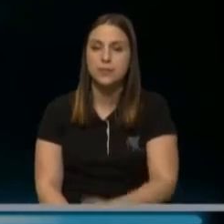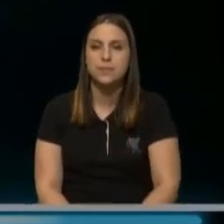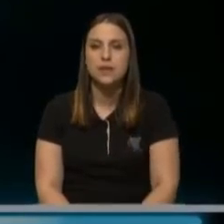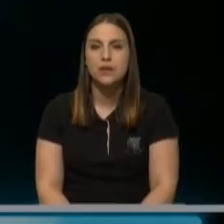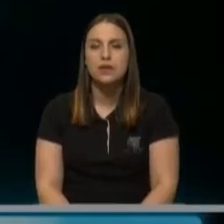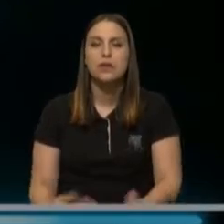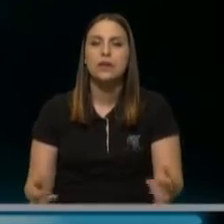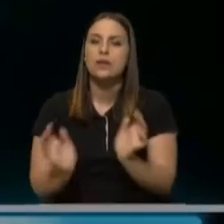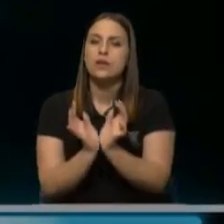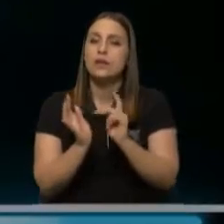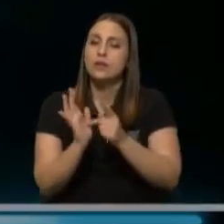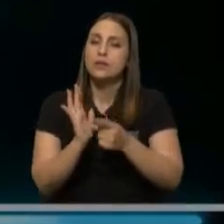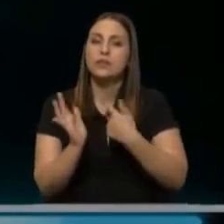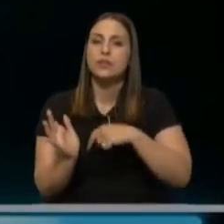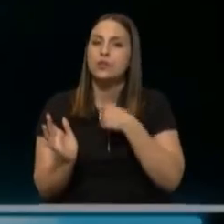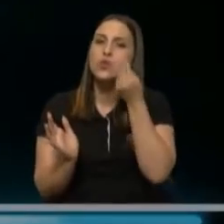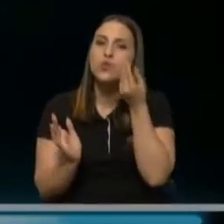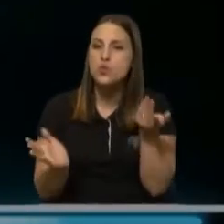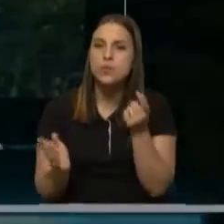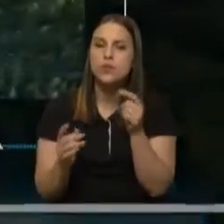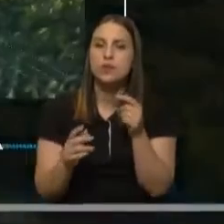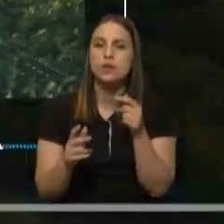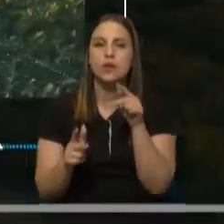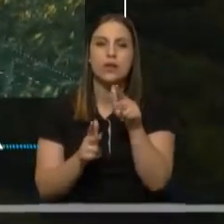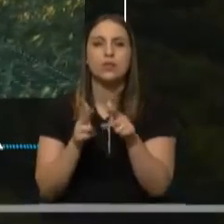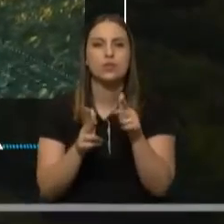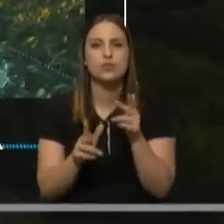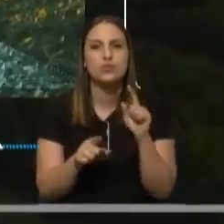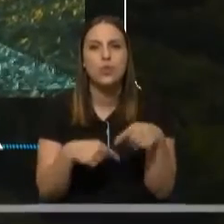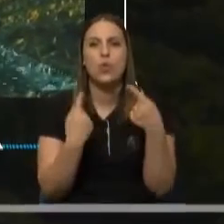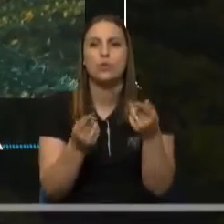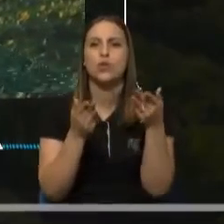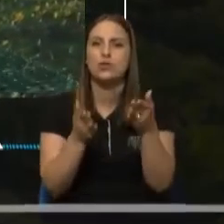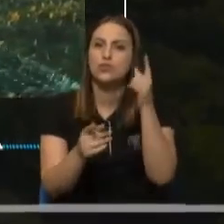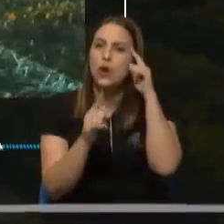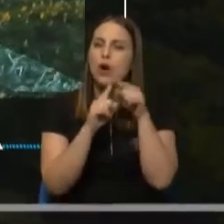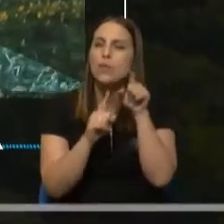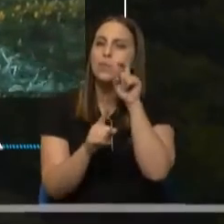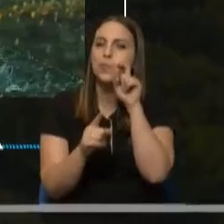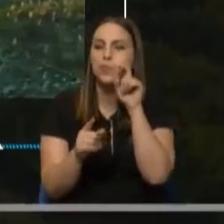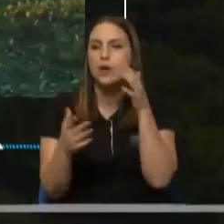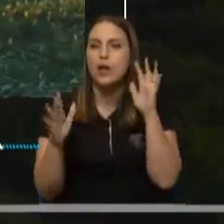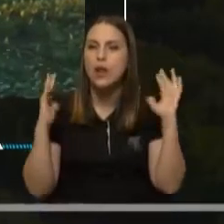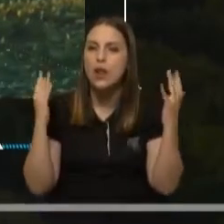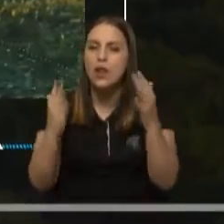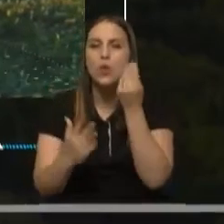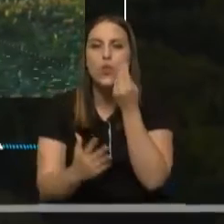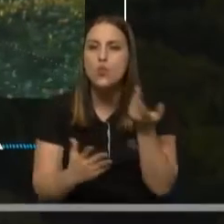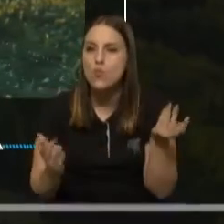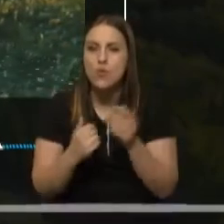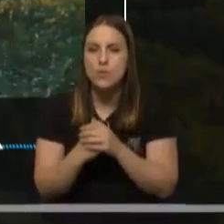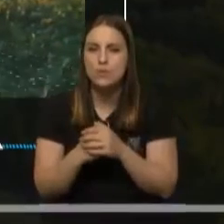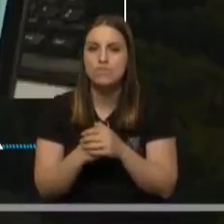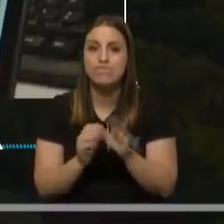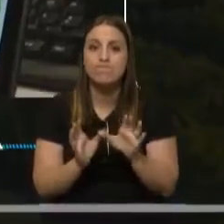How our technologies can help other industries to protect nature. I think cooperation